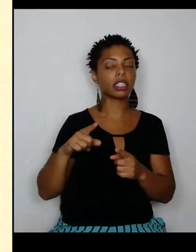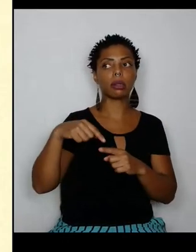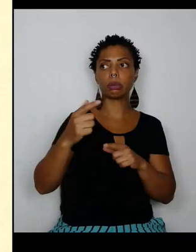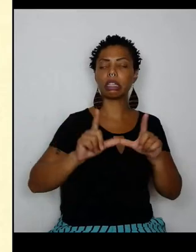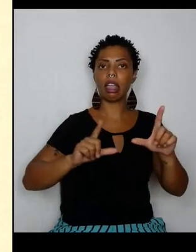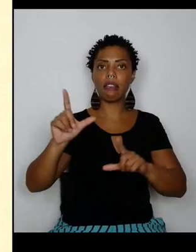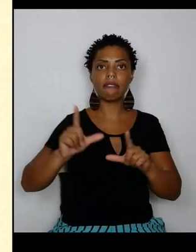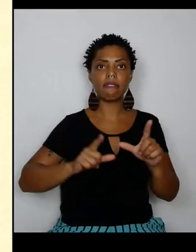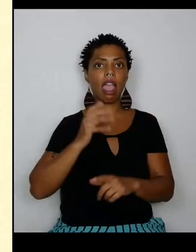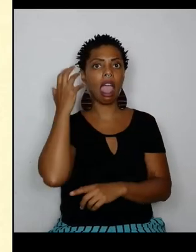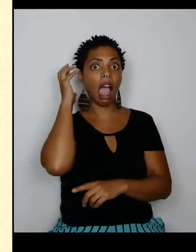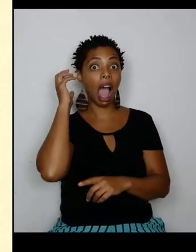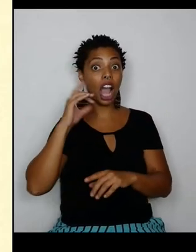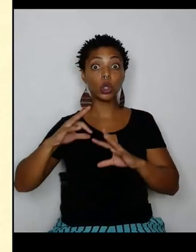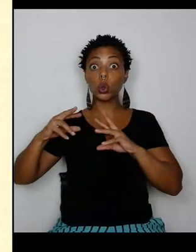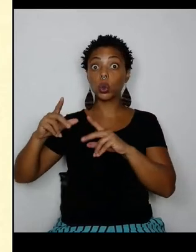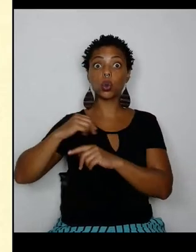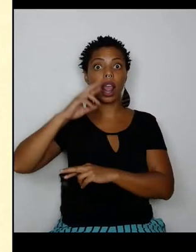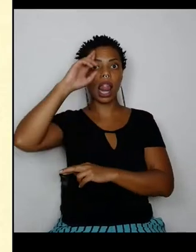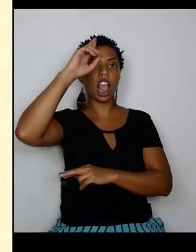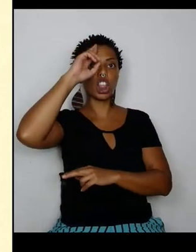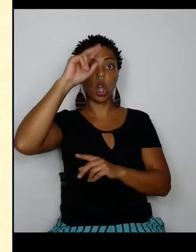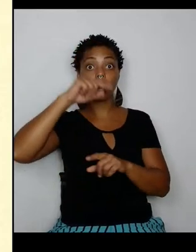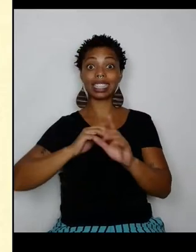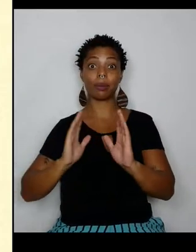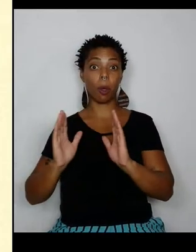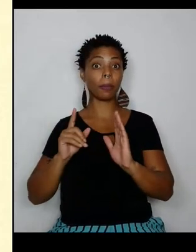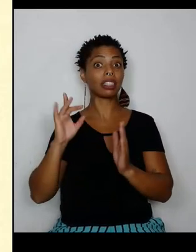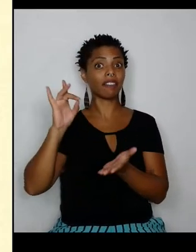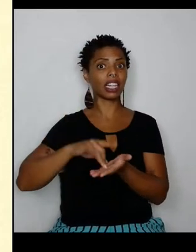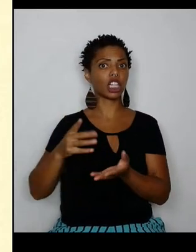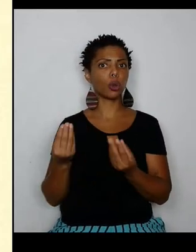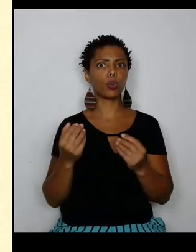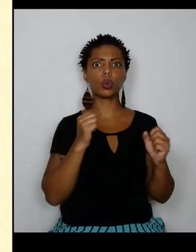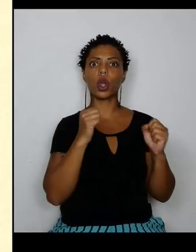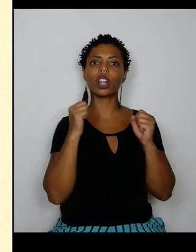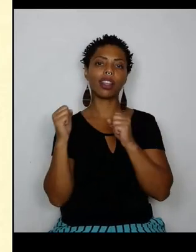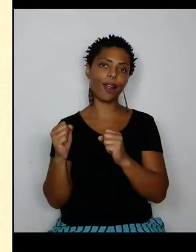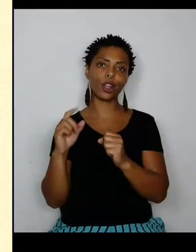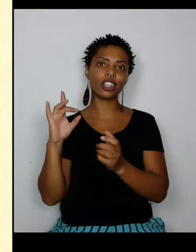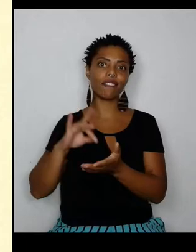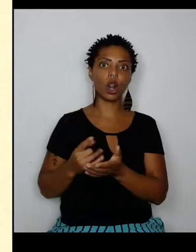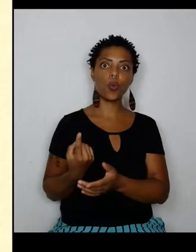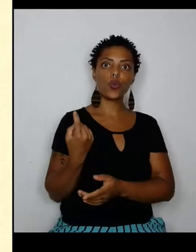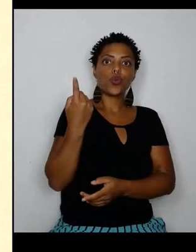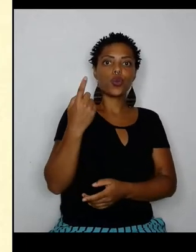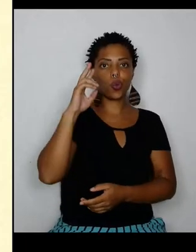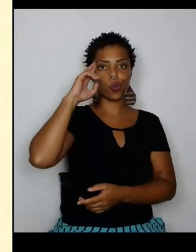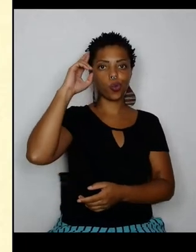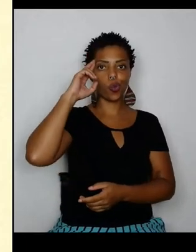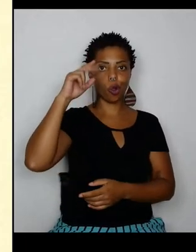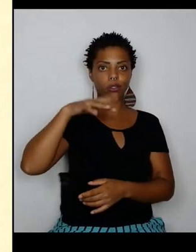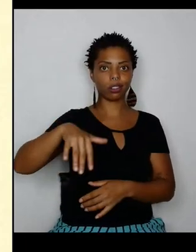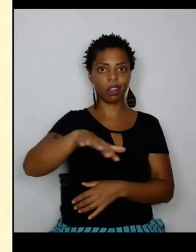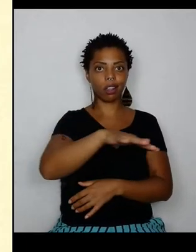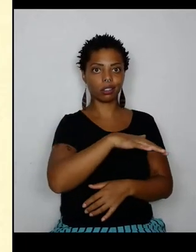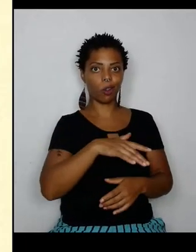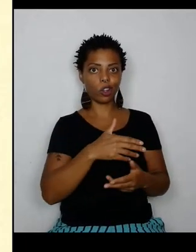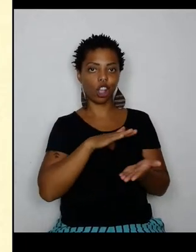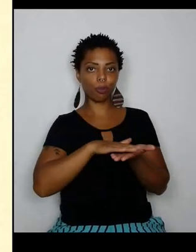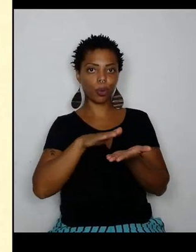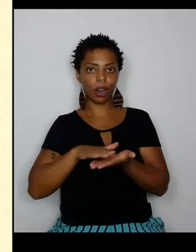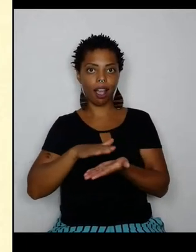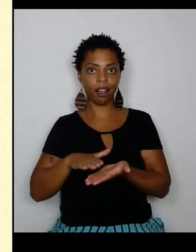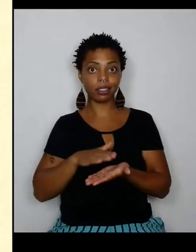magazines radio stations and tv stations back in the day it was quite powerful he had the